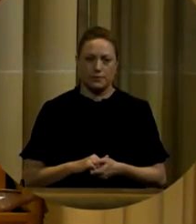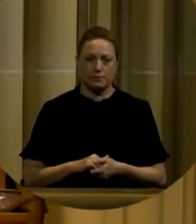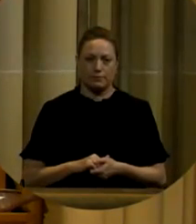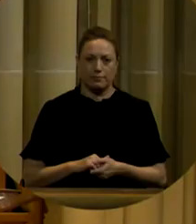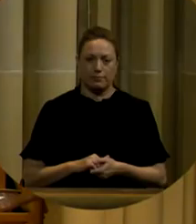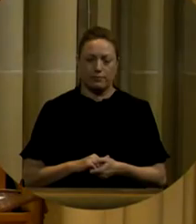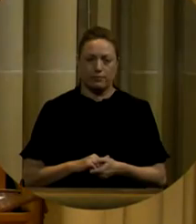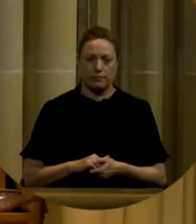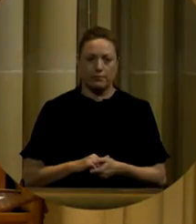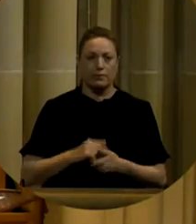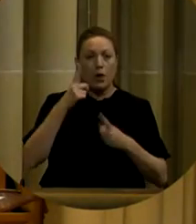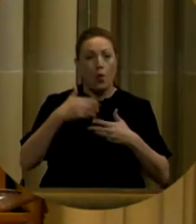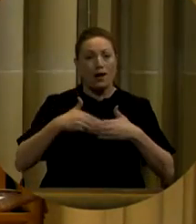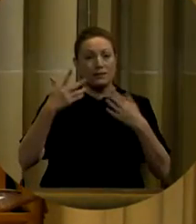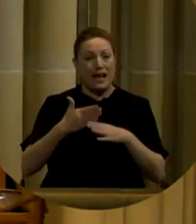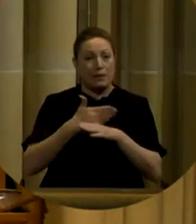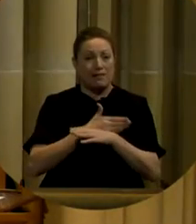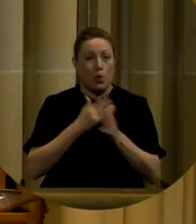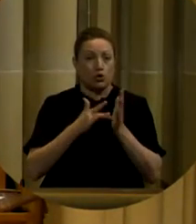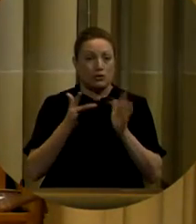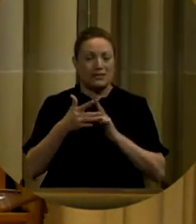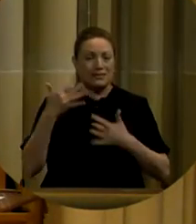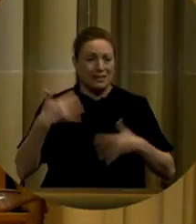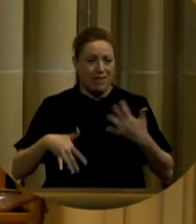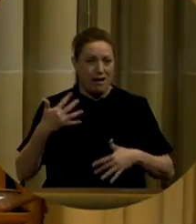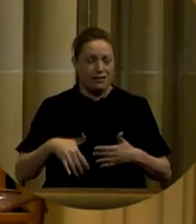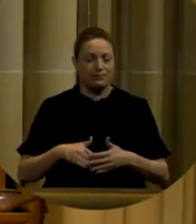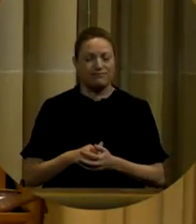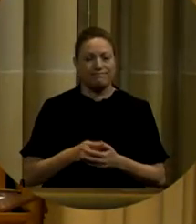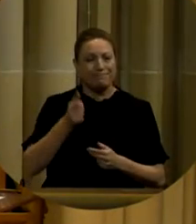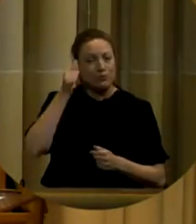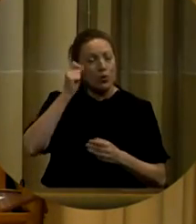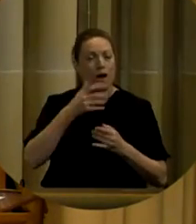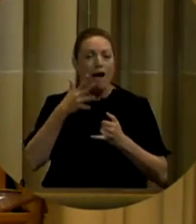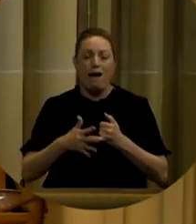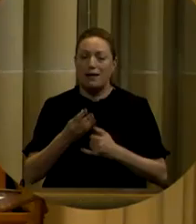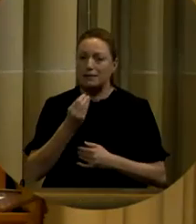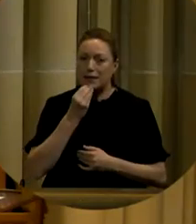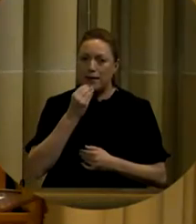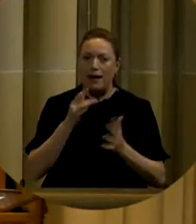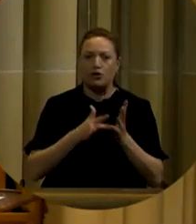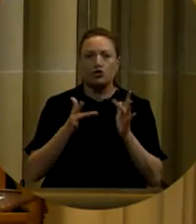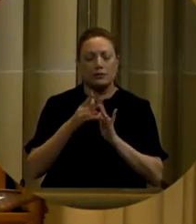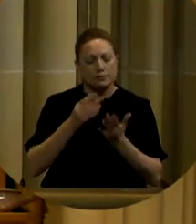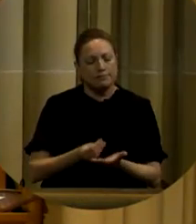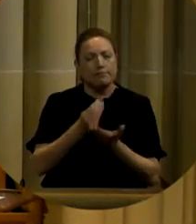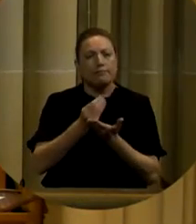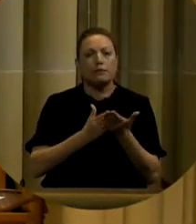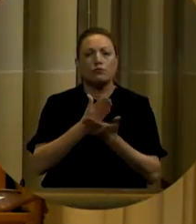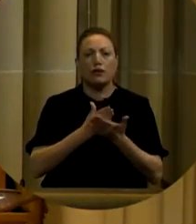On the day before he was to suffer, on the night of the Last Supper, he took bread and said the